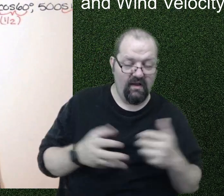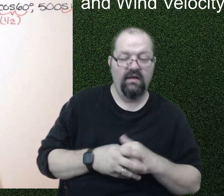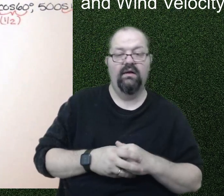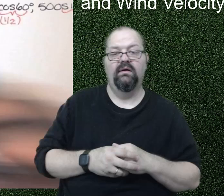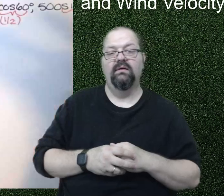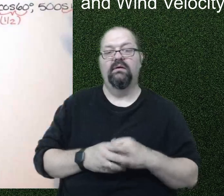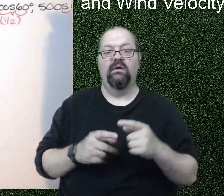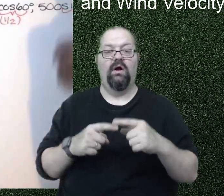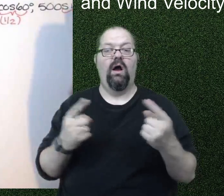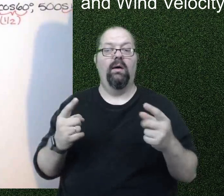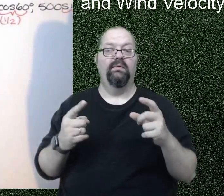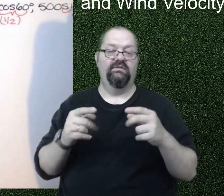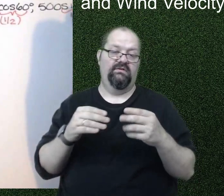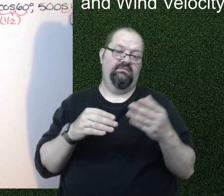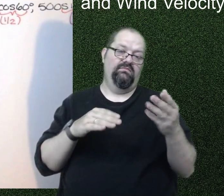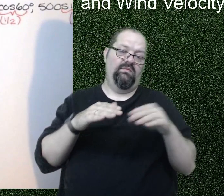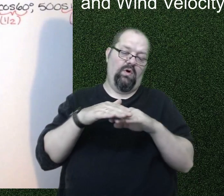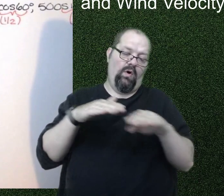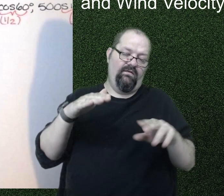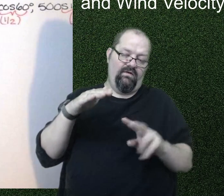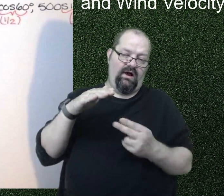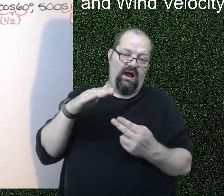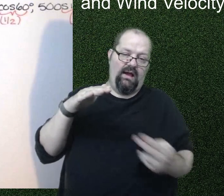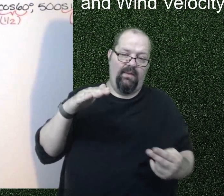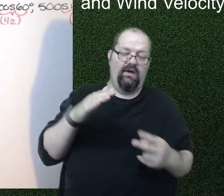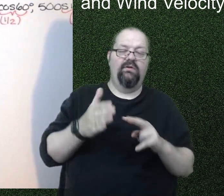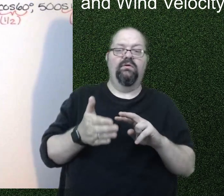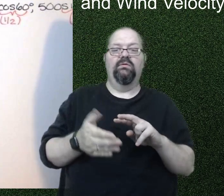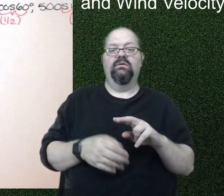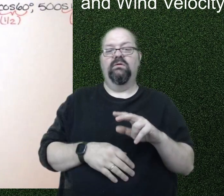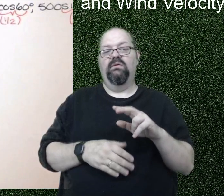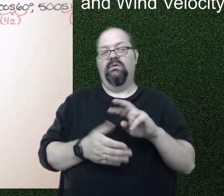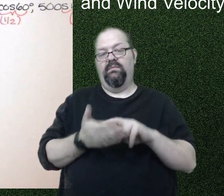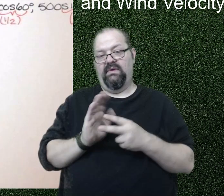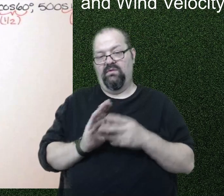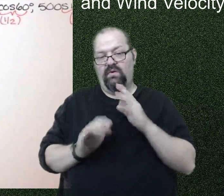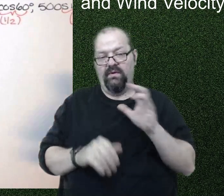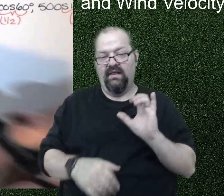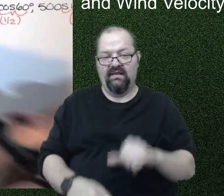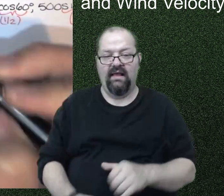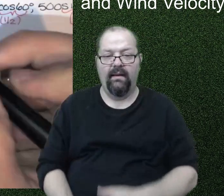is opposite over hypotenuse. That's square root of 3 over 2.